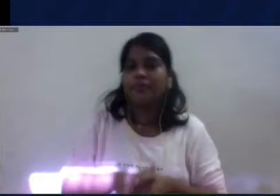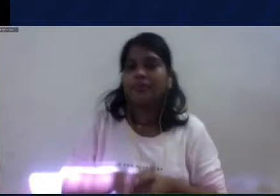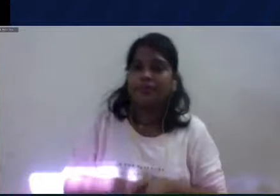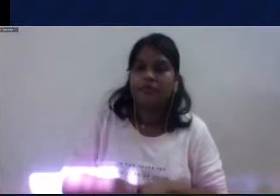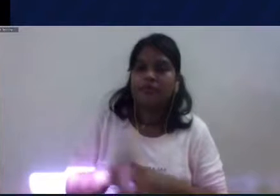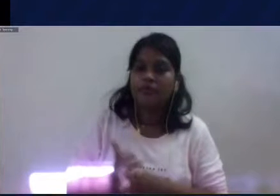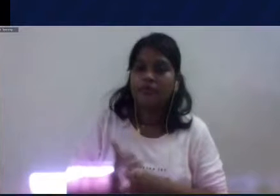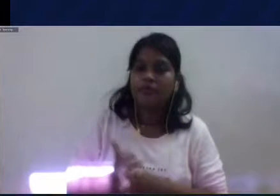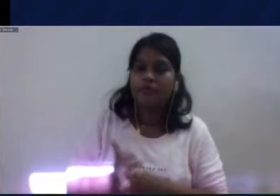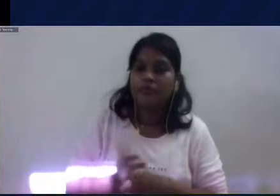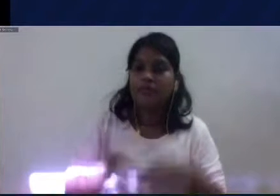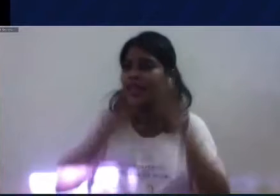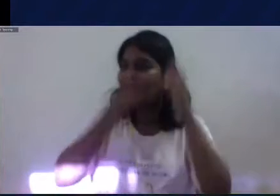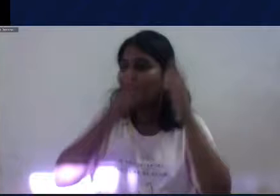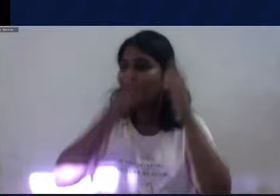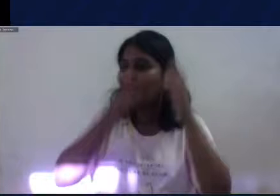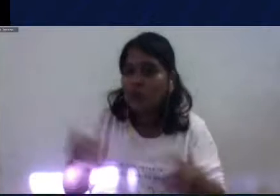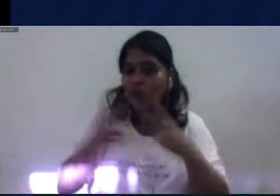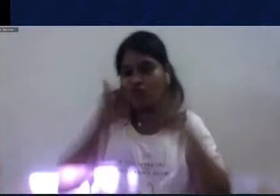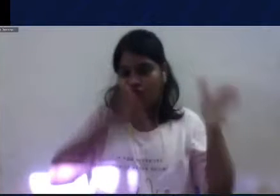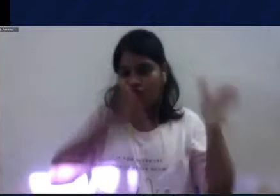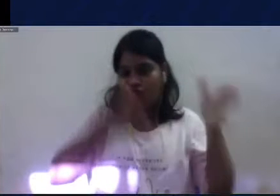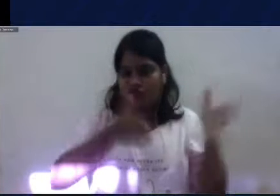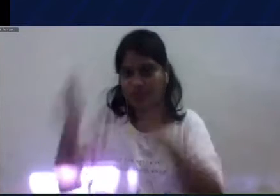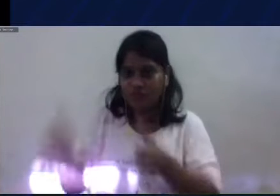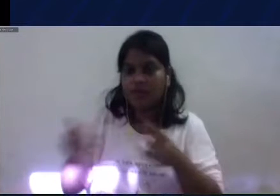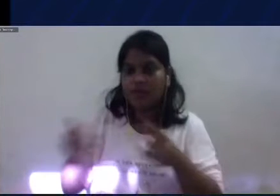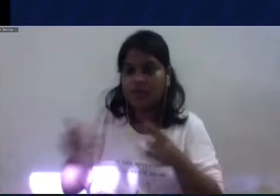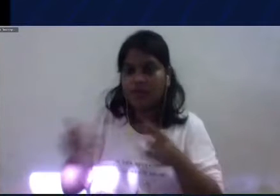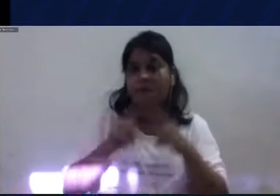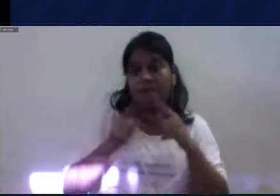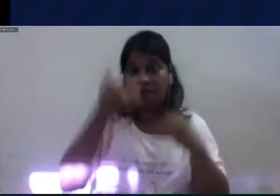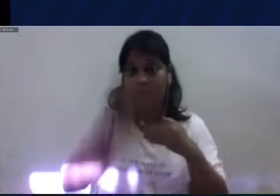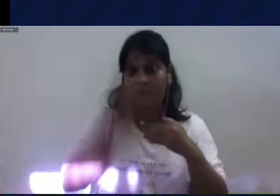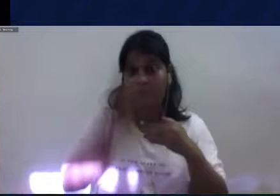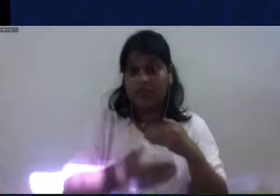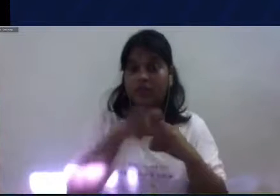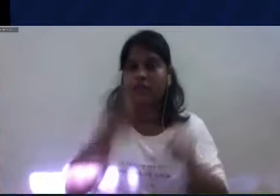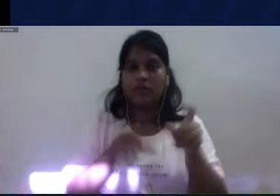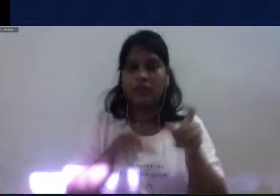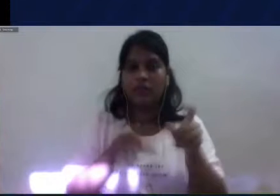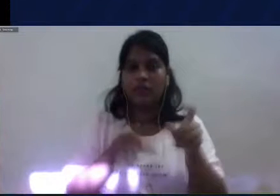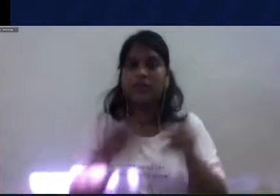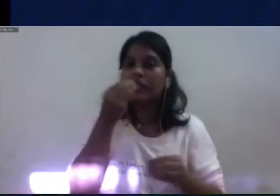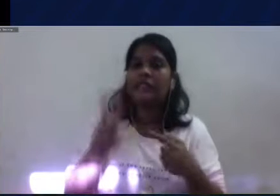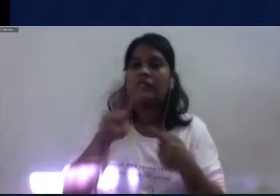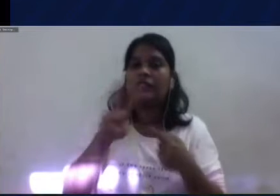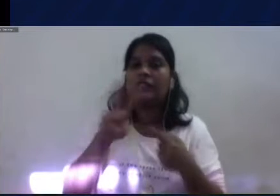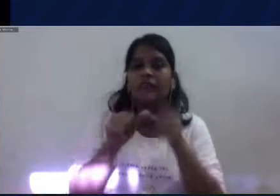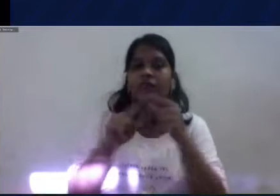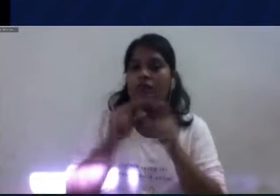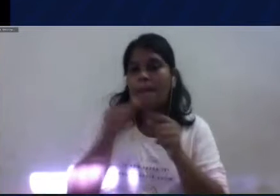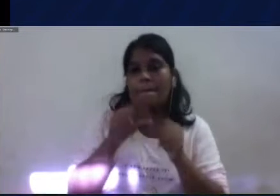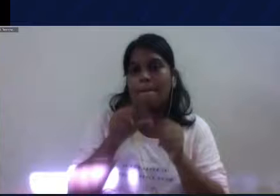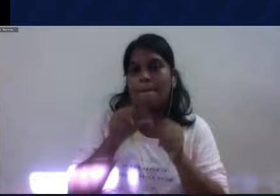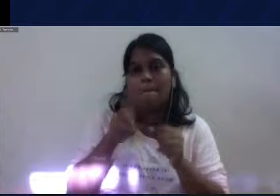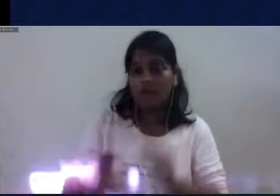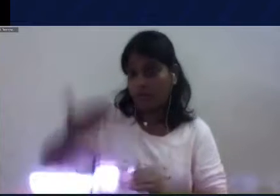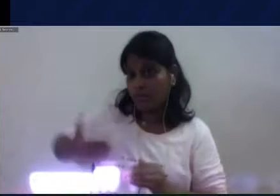And the kiosk was divided into 2 sections. At the front, these folks would eat the vada pav, and at the